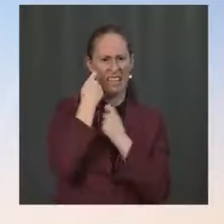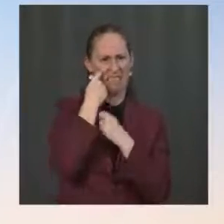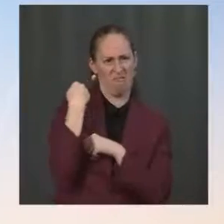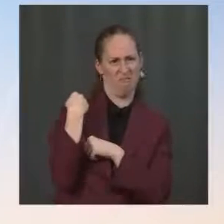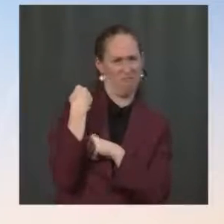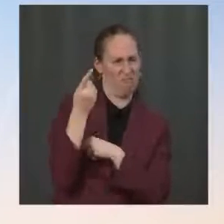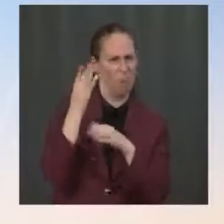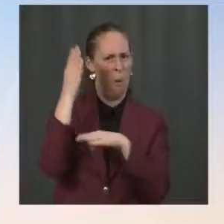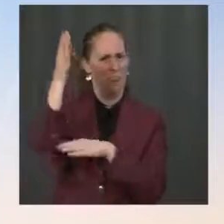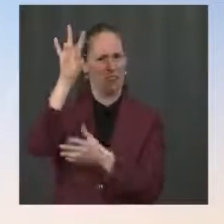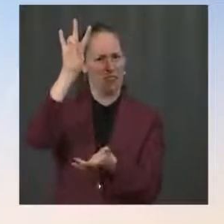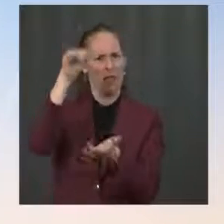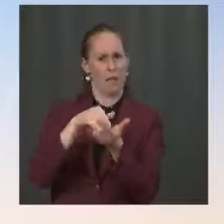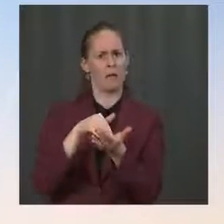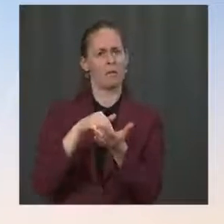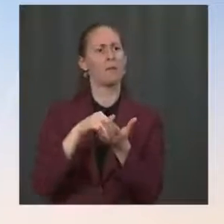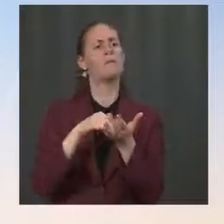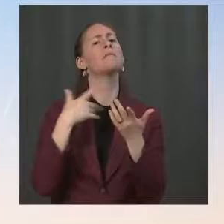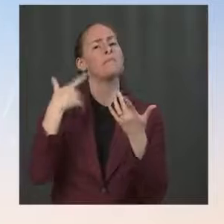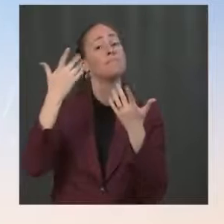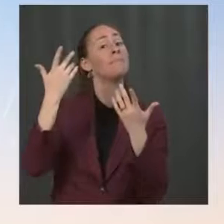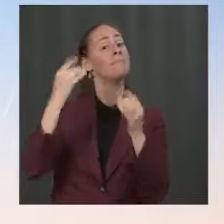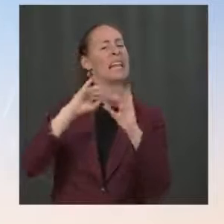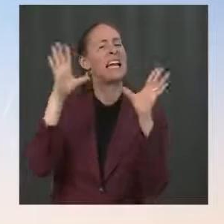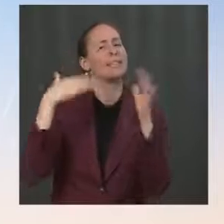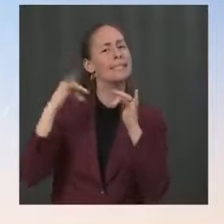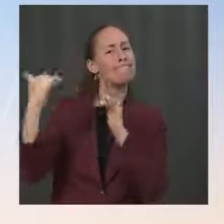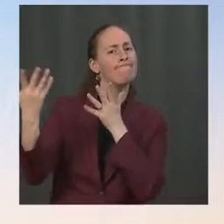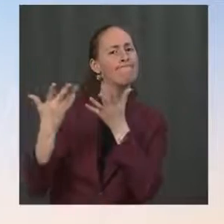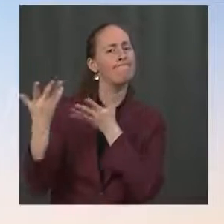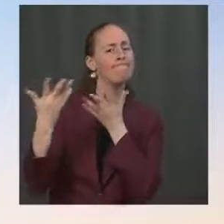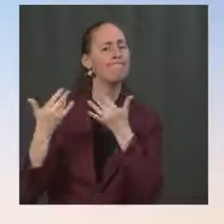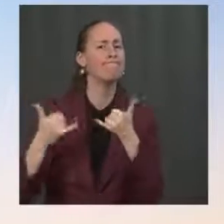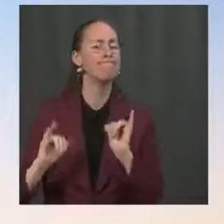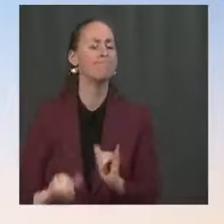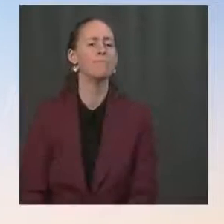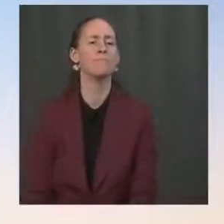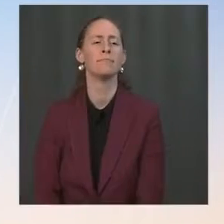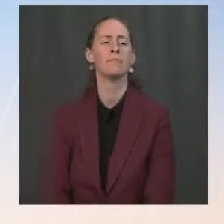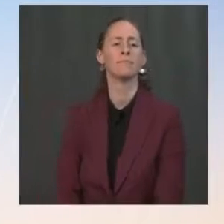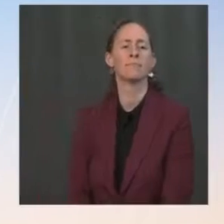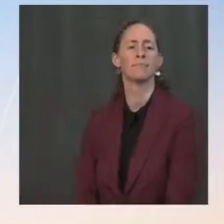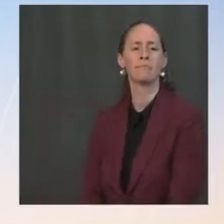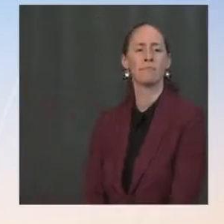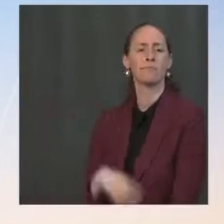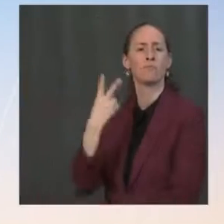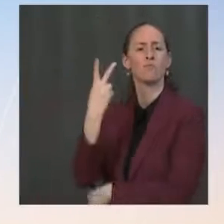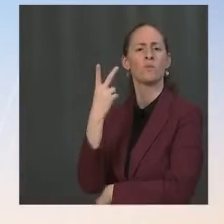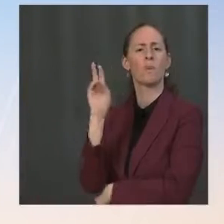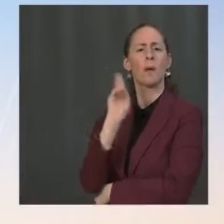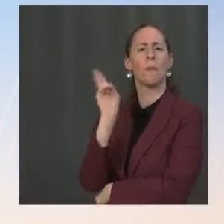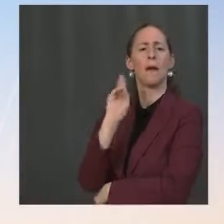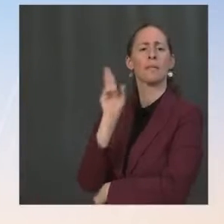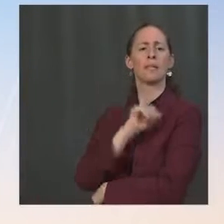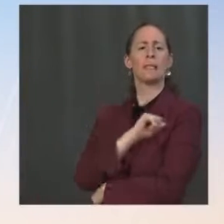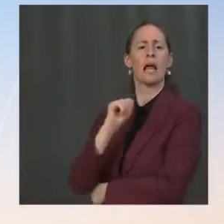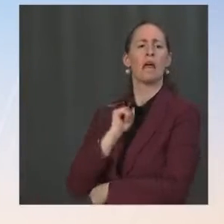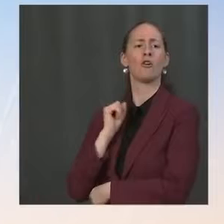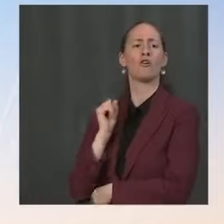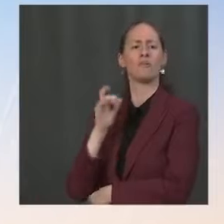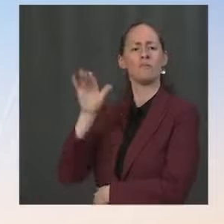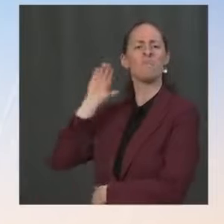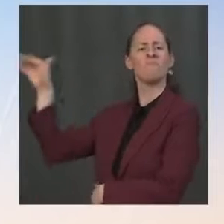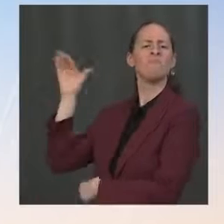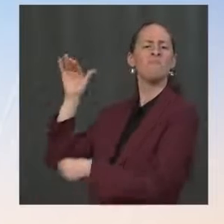ahead. Thanks, Jen. So 2 Republican senators so far have called on the president to resign over the attacks in Afghanistan today. What's